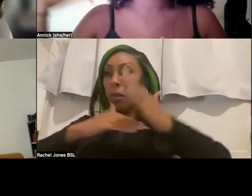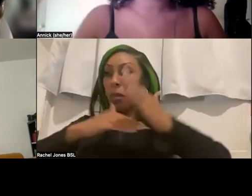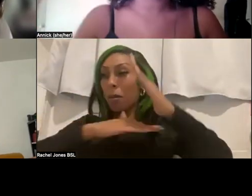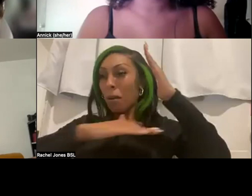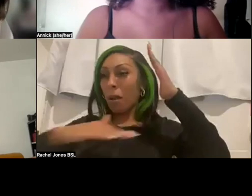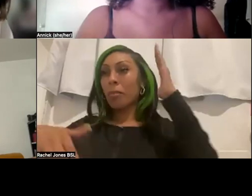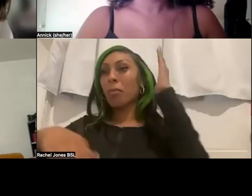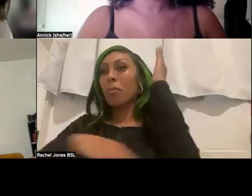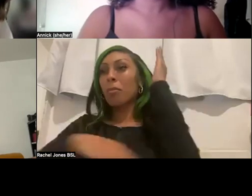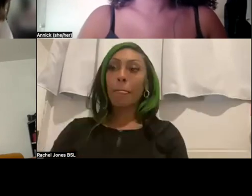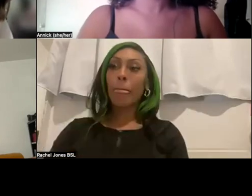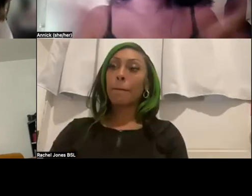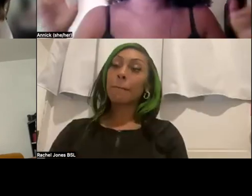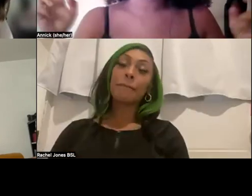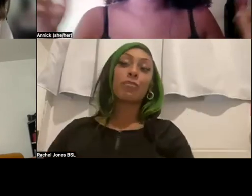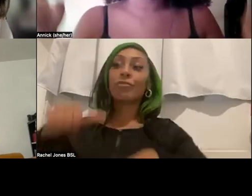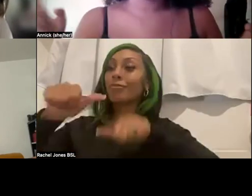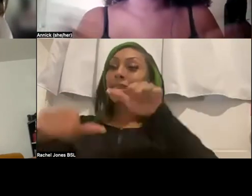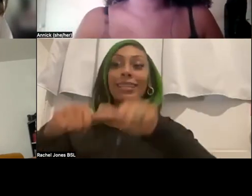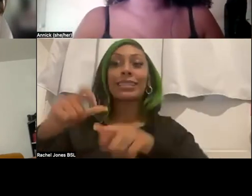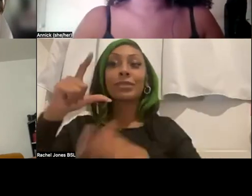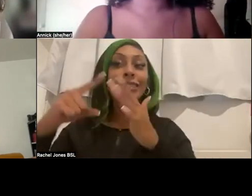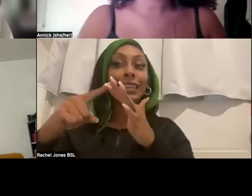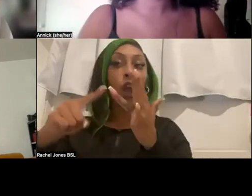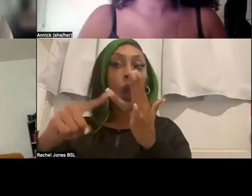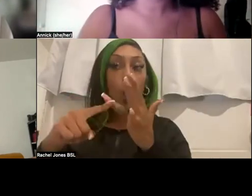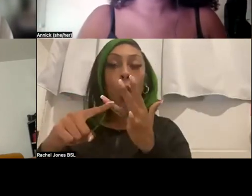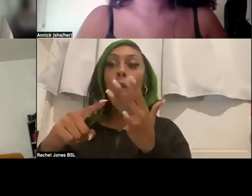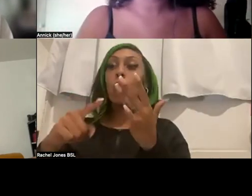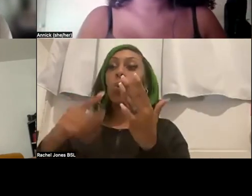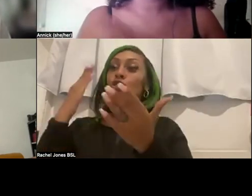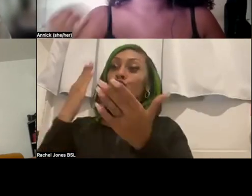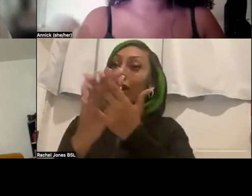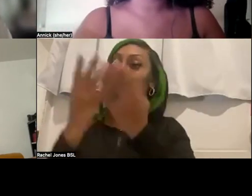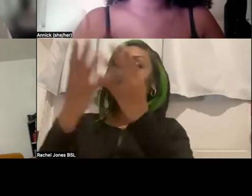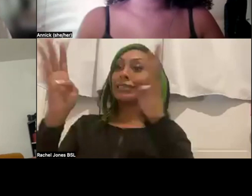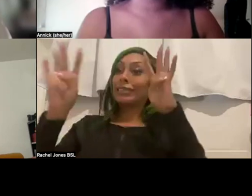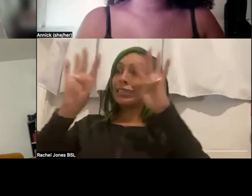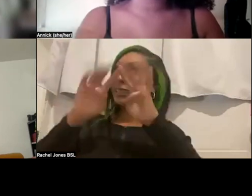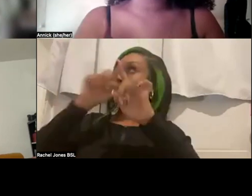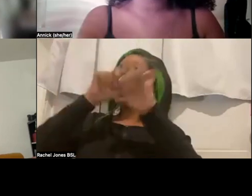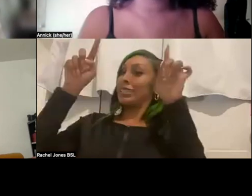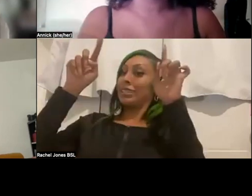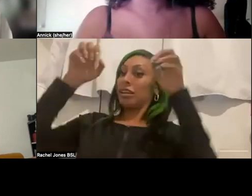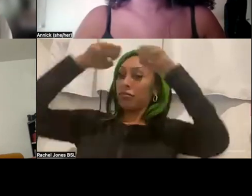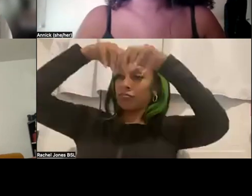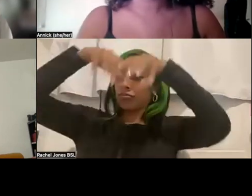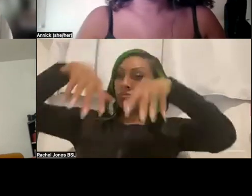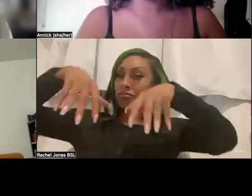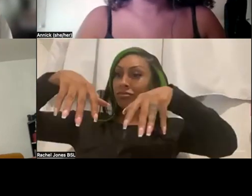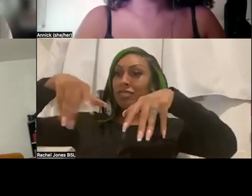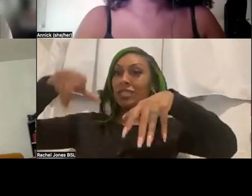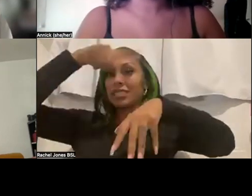and trustees of socially driven, in quotes, once again, businesses that tend to be middle class, white,